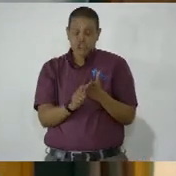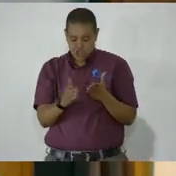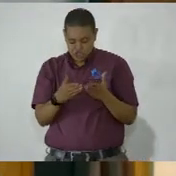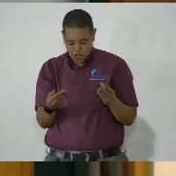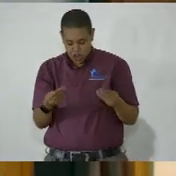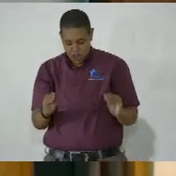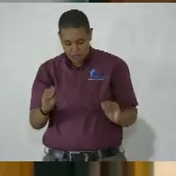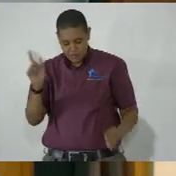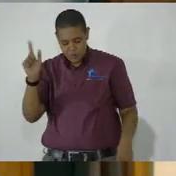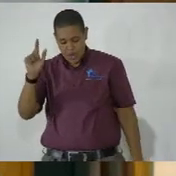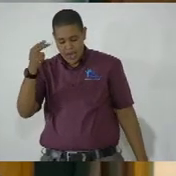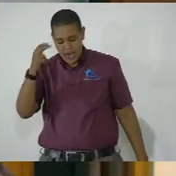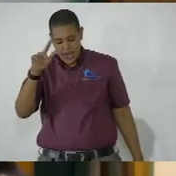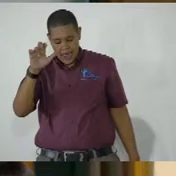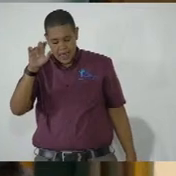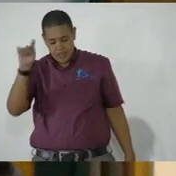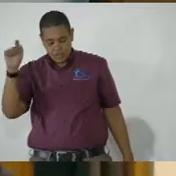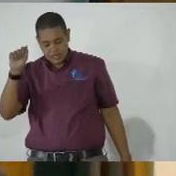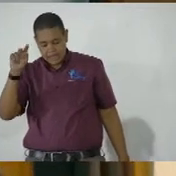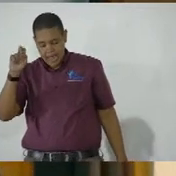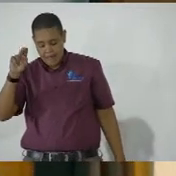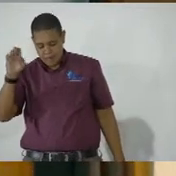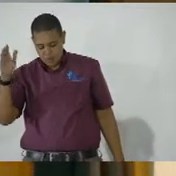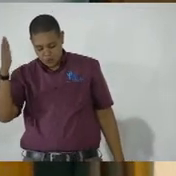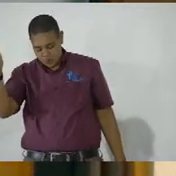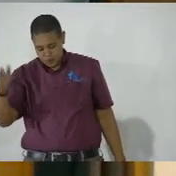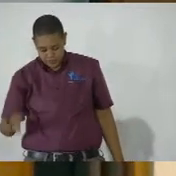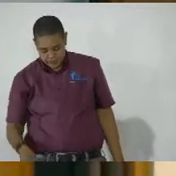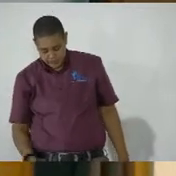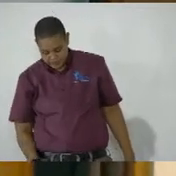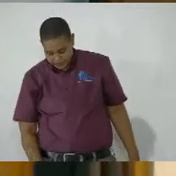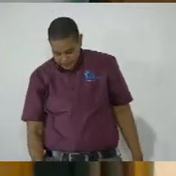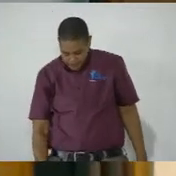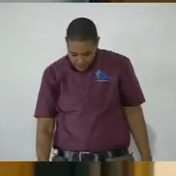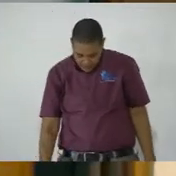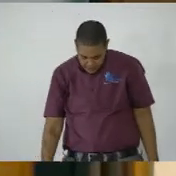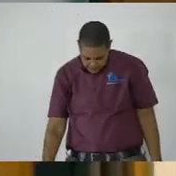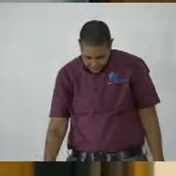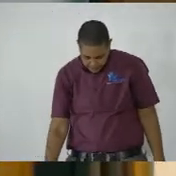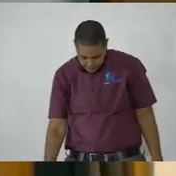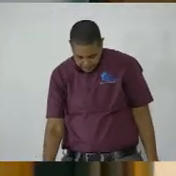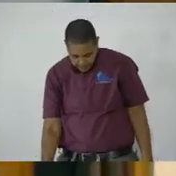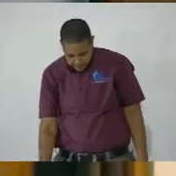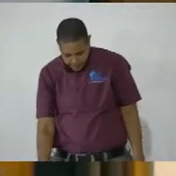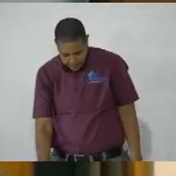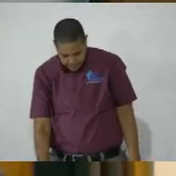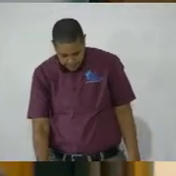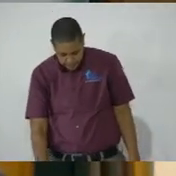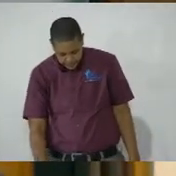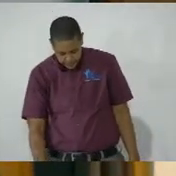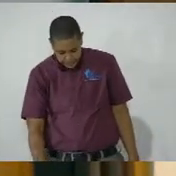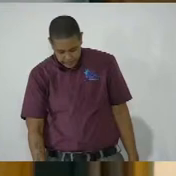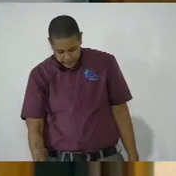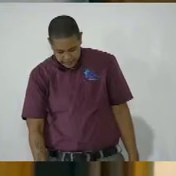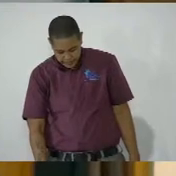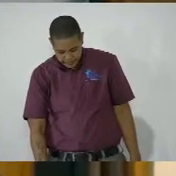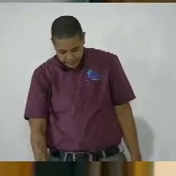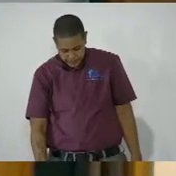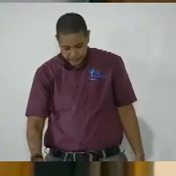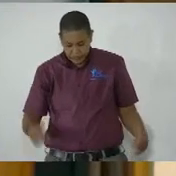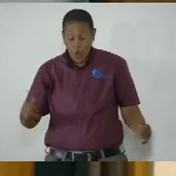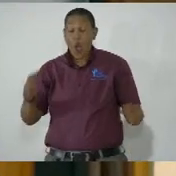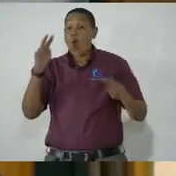General's chambers will need to deal with them at Hillcrest Avenue. Madam Speaker, I